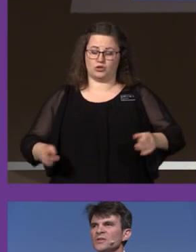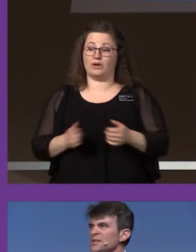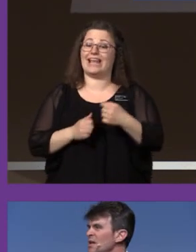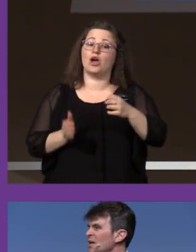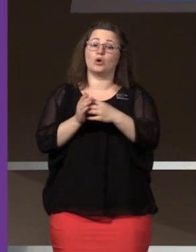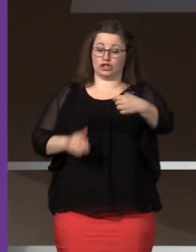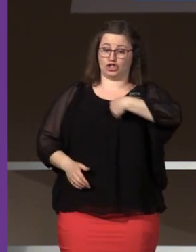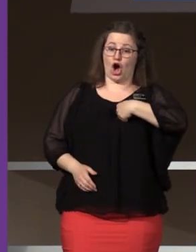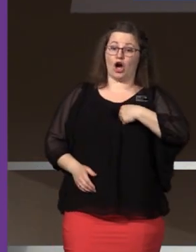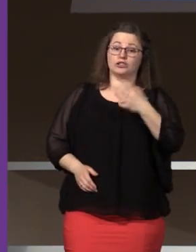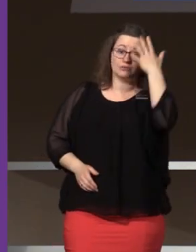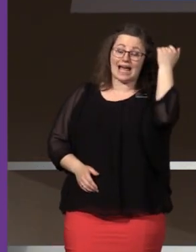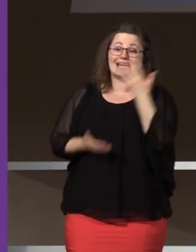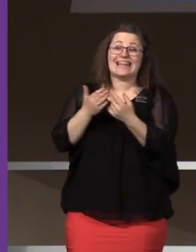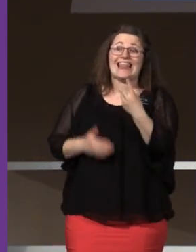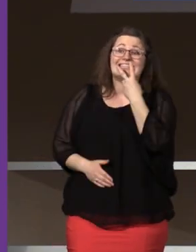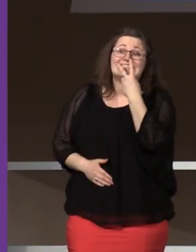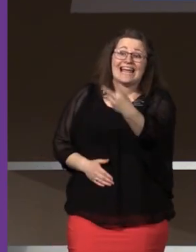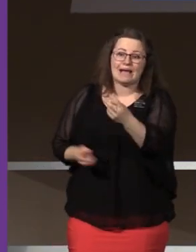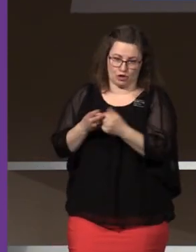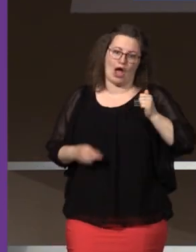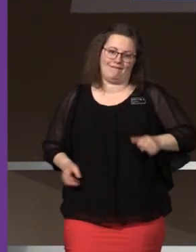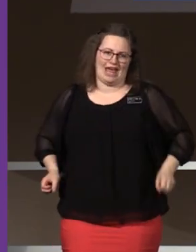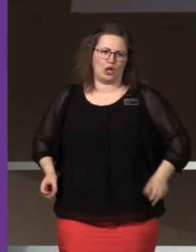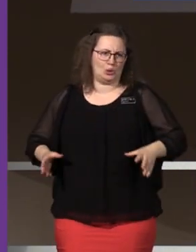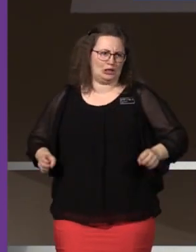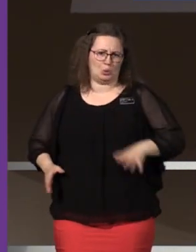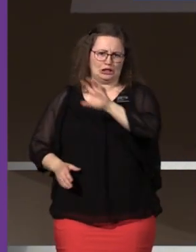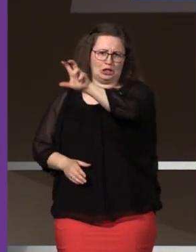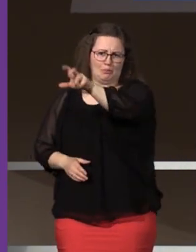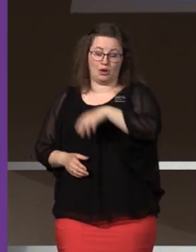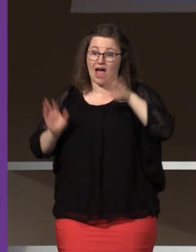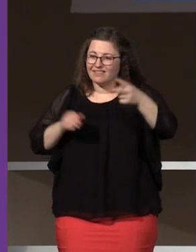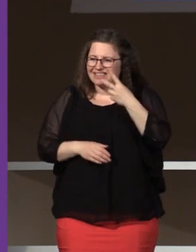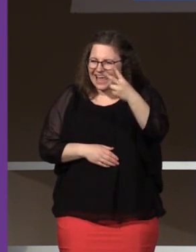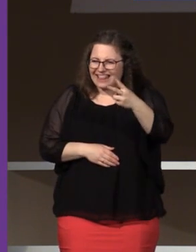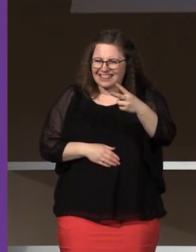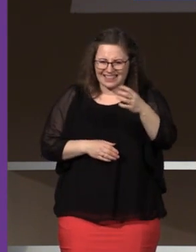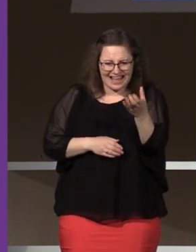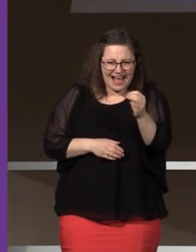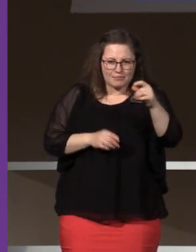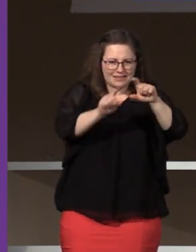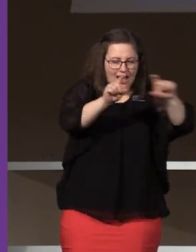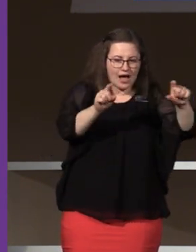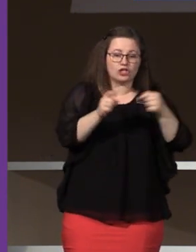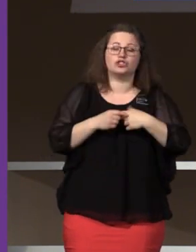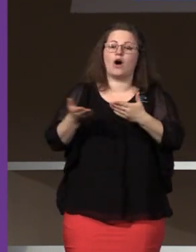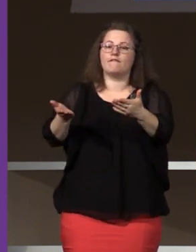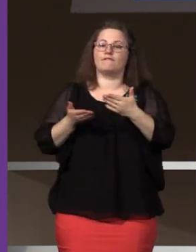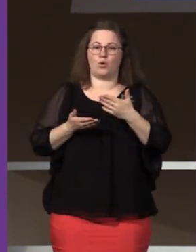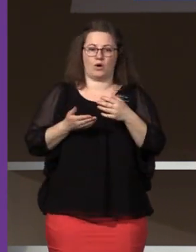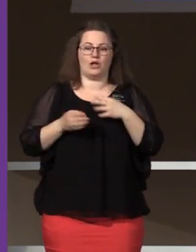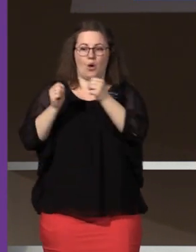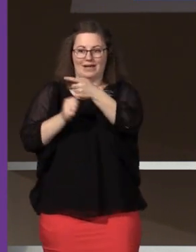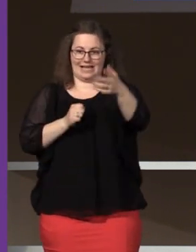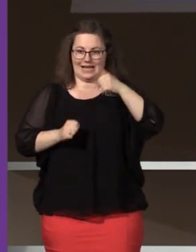myself who can't see the visual capture, but I don't know if you've ever seen that wheelchair symbol next to it. This is what I get, and this is what I'd like you